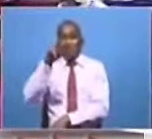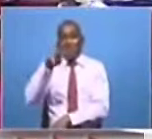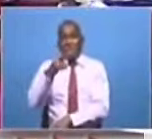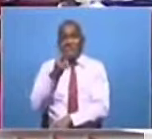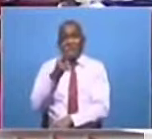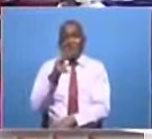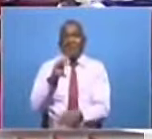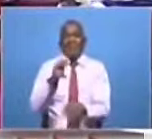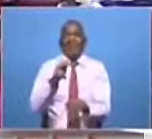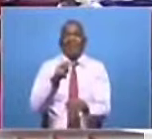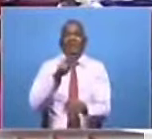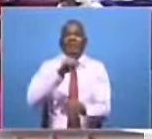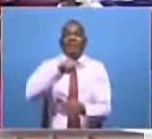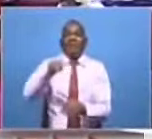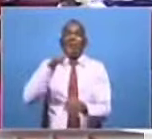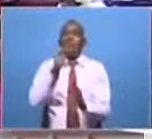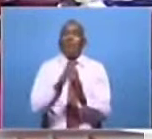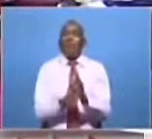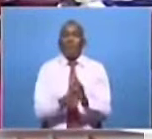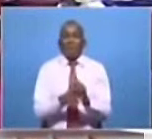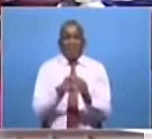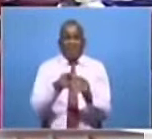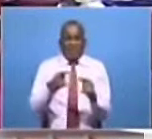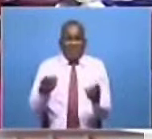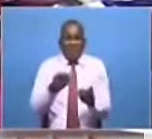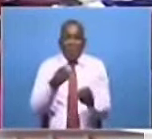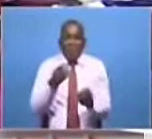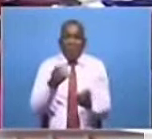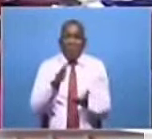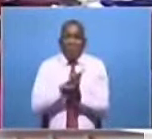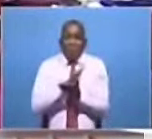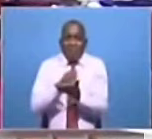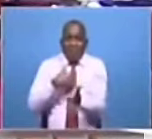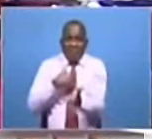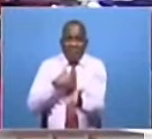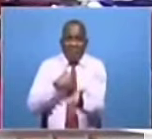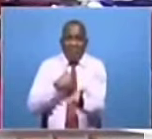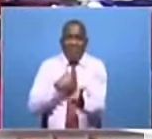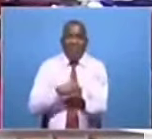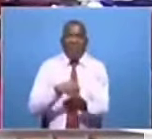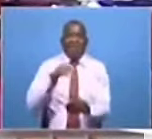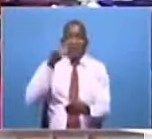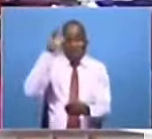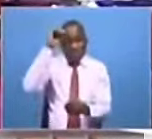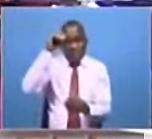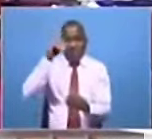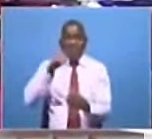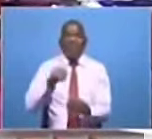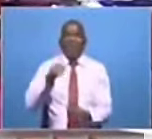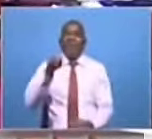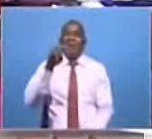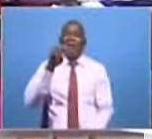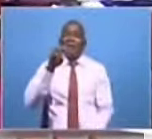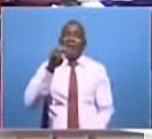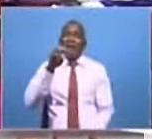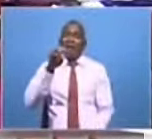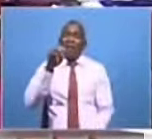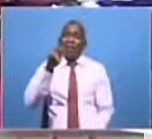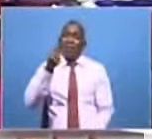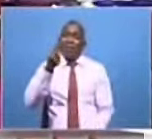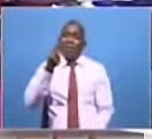second respondent. What we have on record is that Mr. Kweku Asrifi is one of the